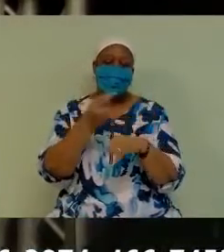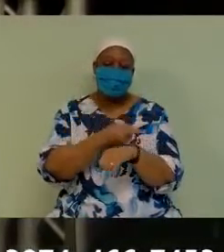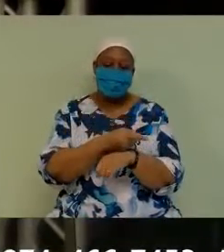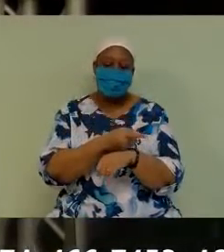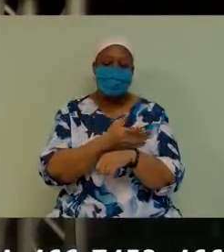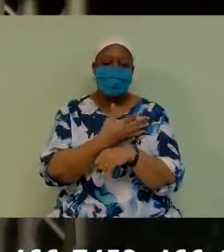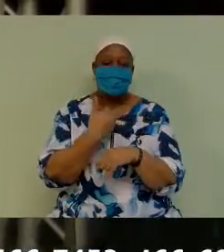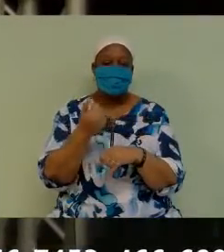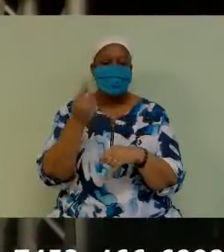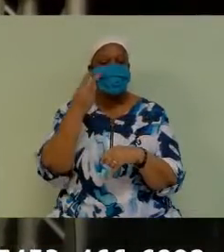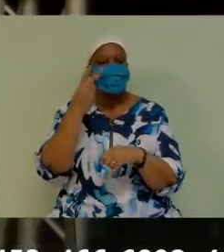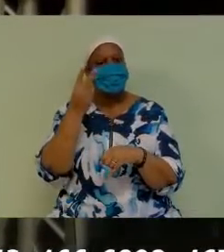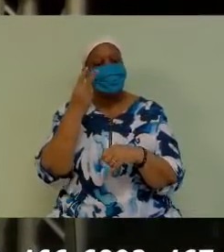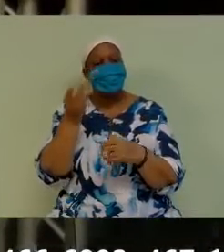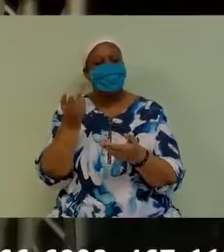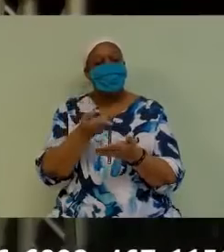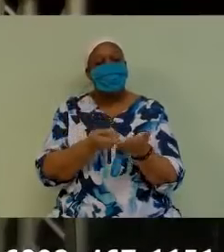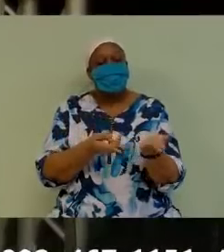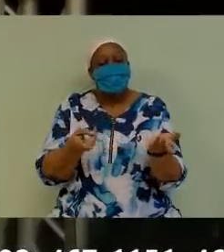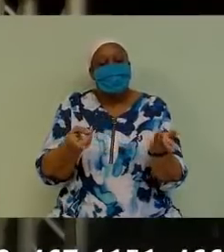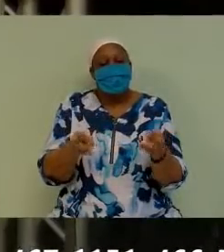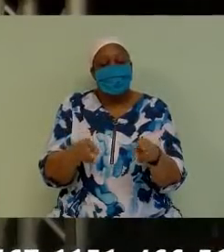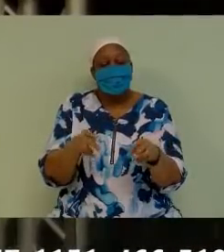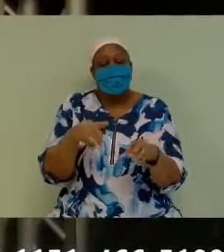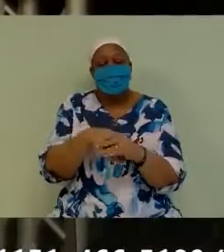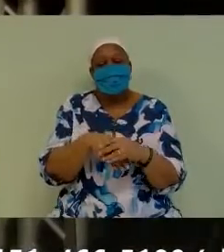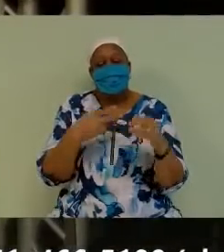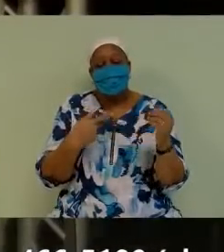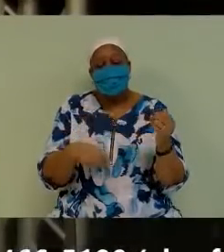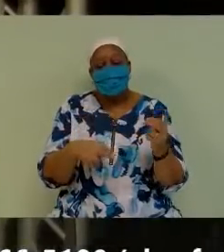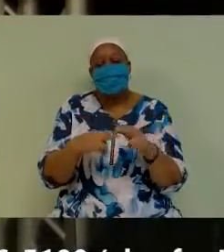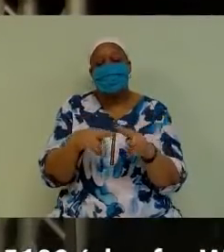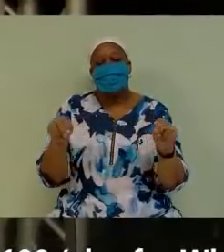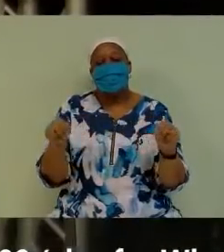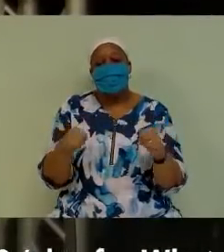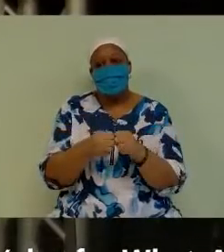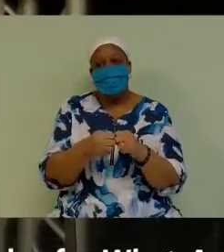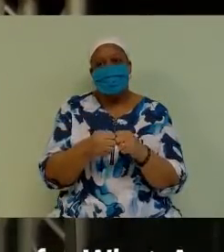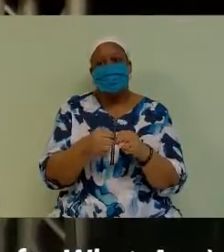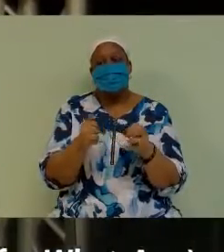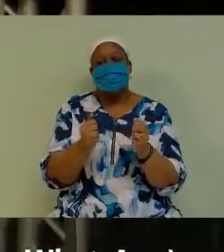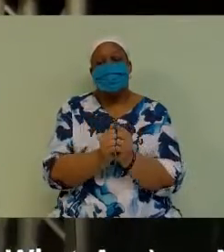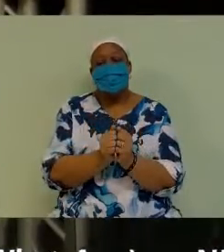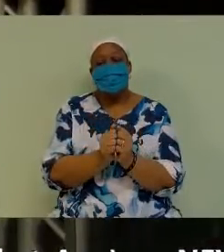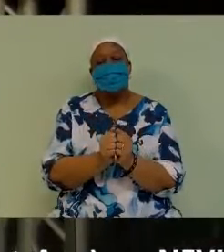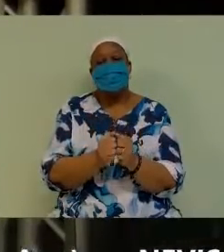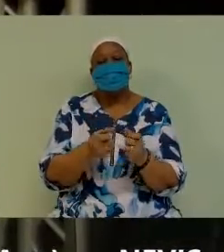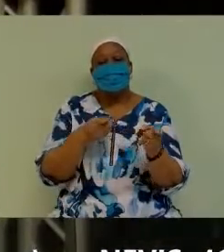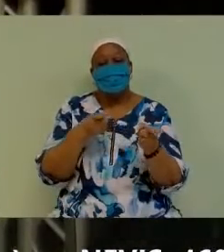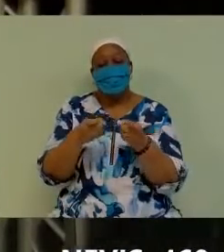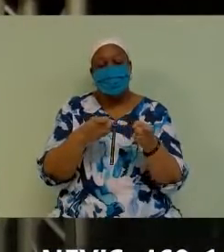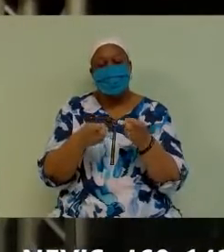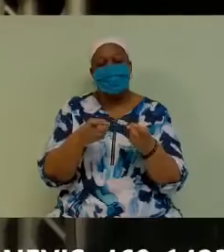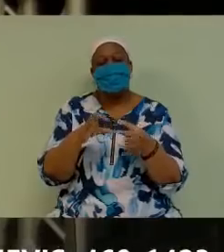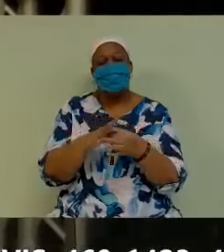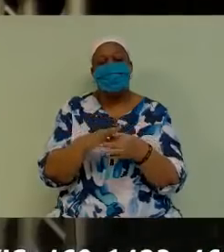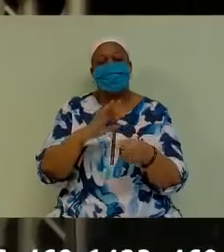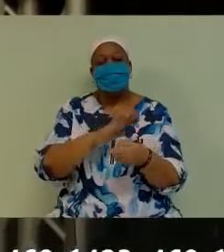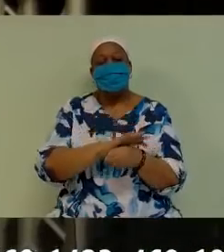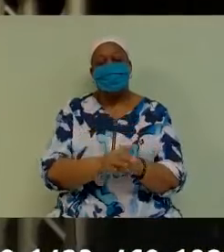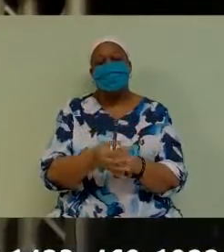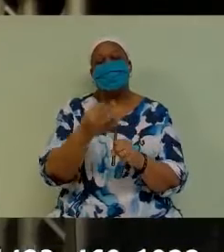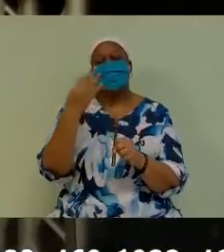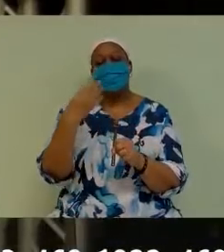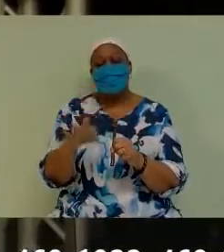keeping abreast of what is happening in the Federation of St. Kitts and Nevis with respect to the management